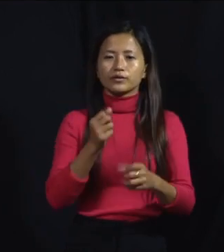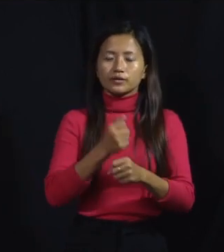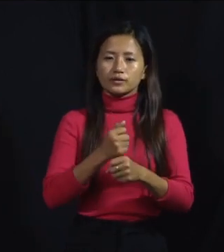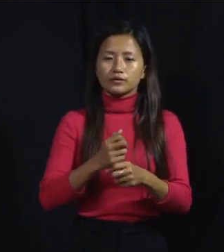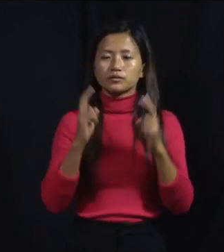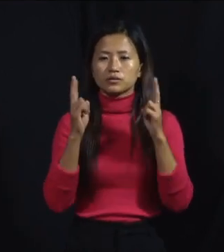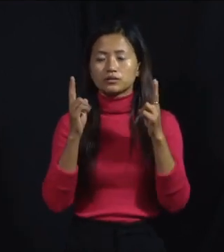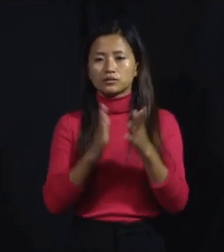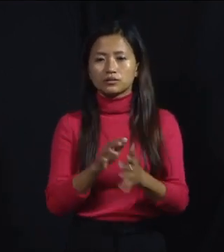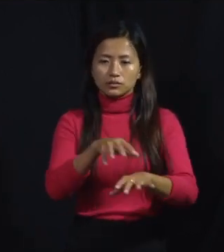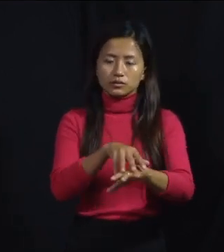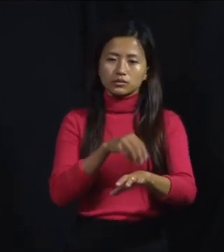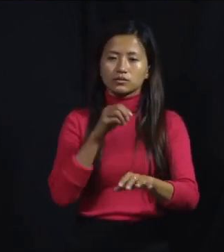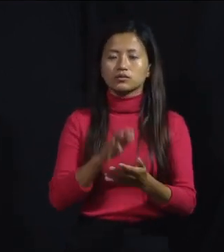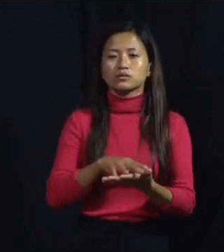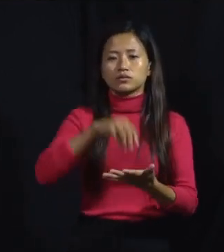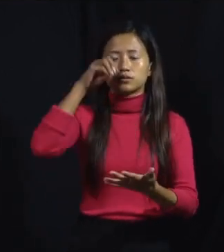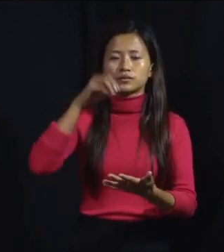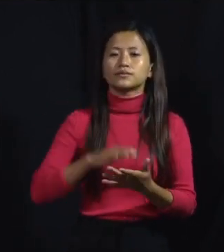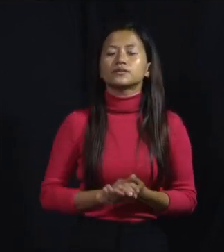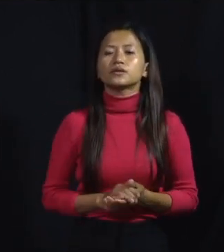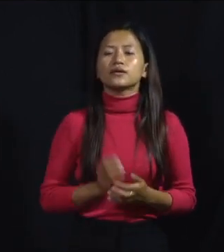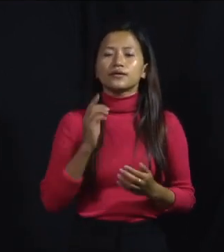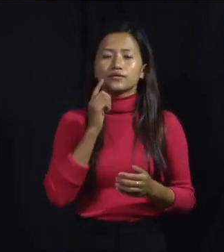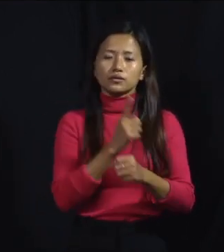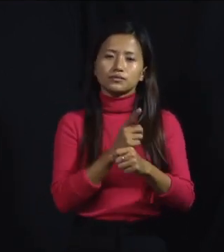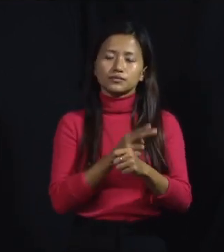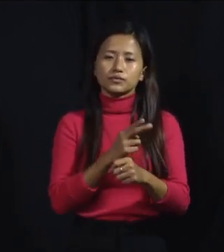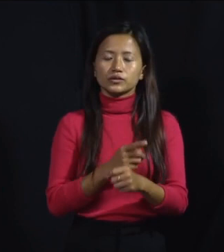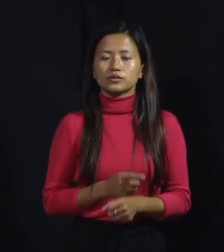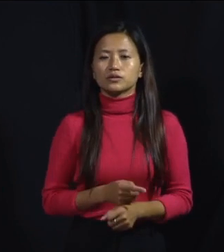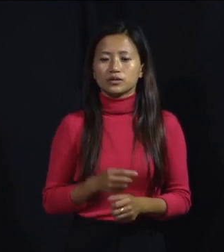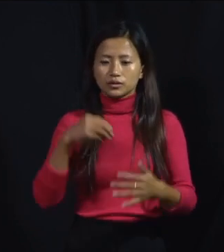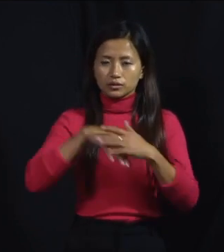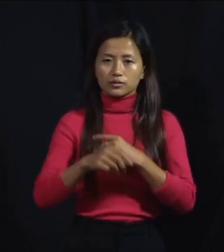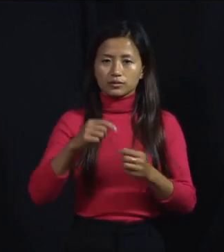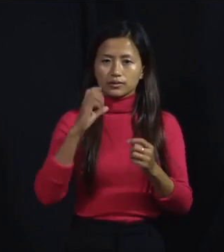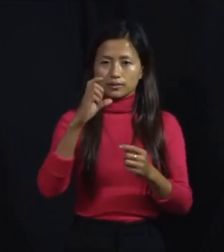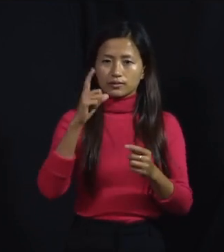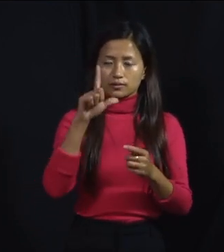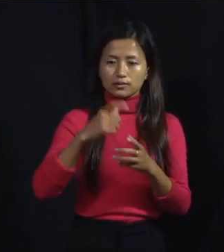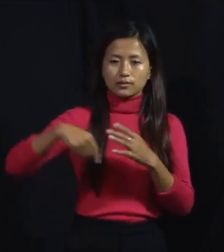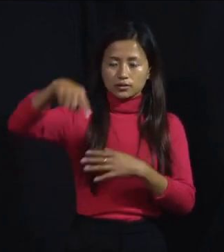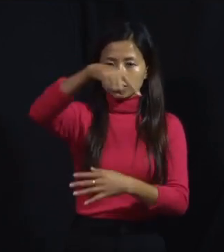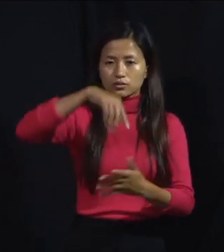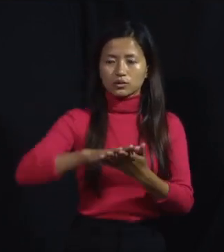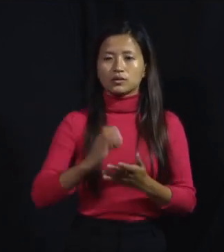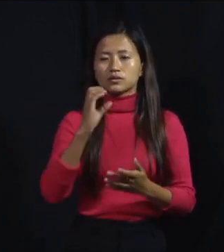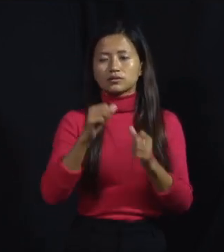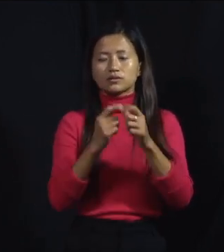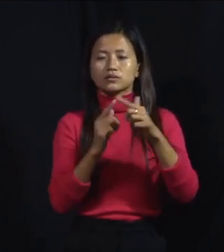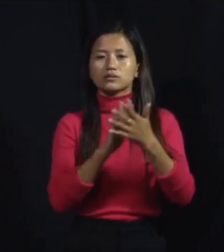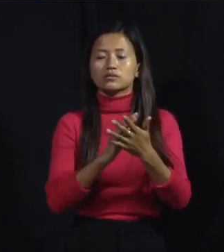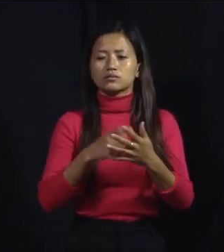the normal child and the slow learners, right? So if the teacher in the classroom is able to understand or categorize all